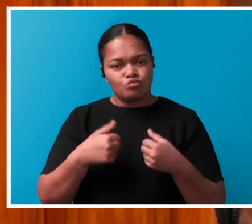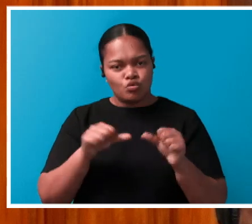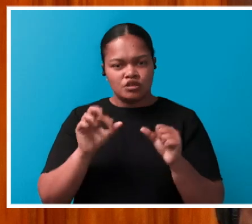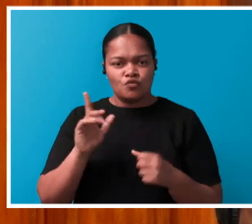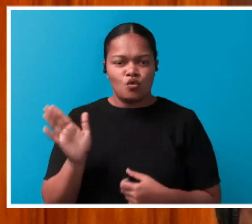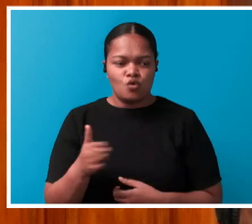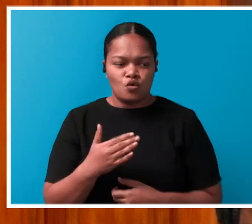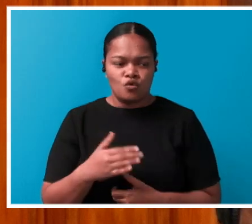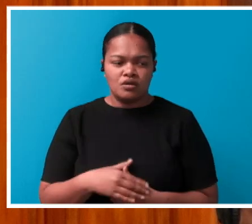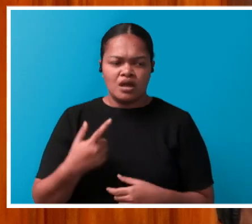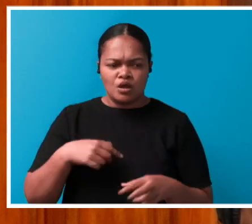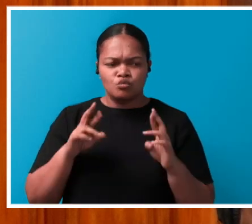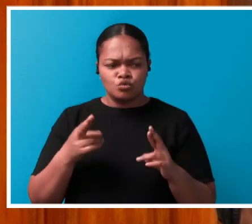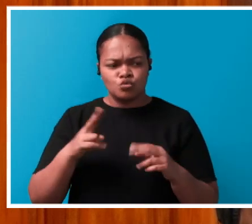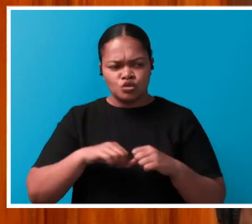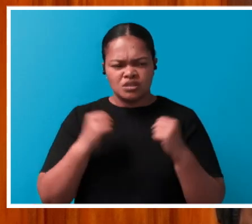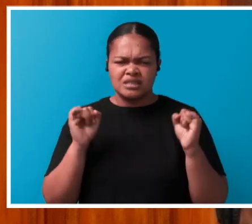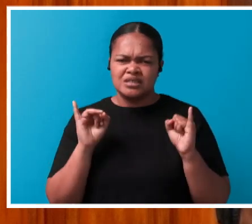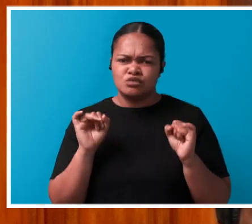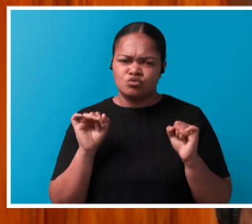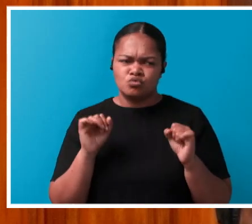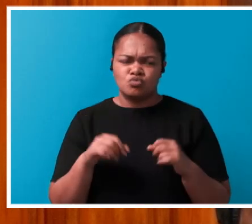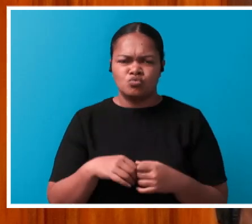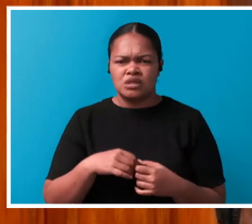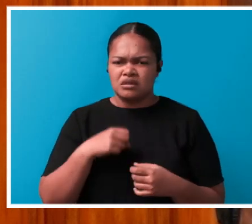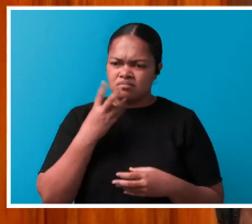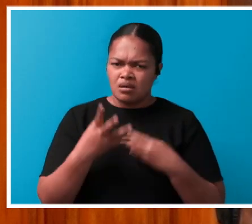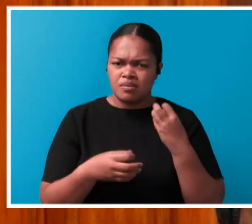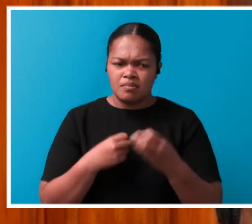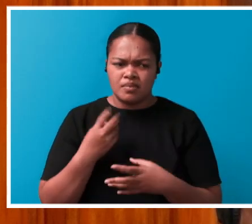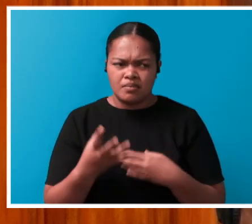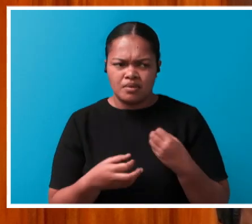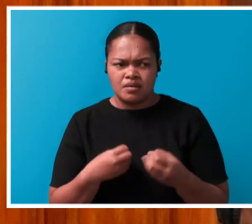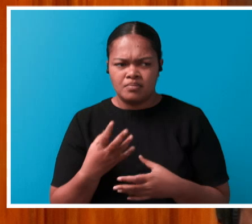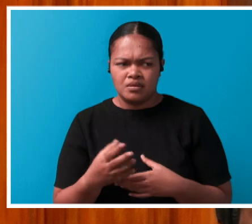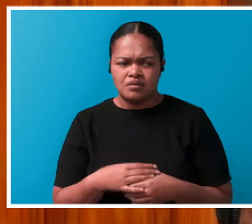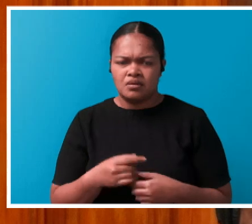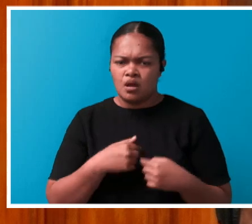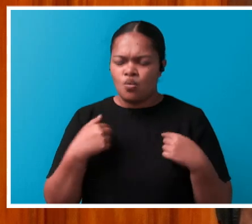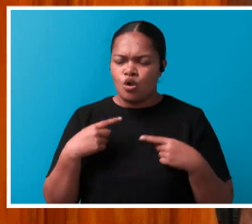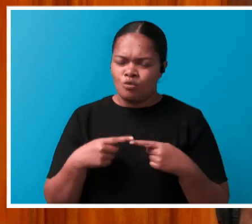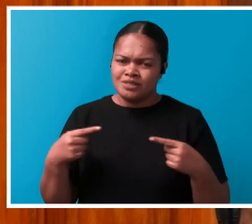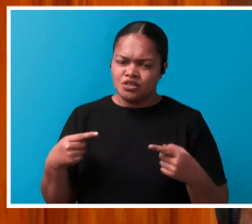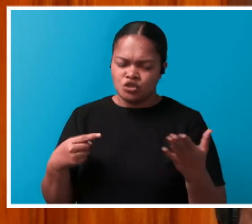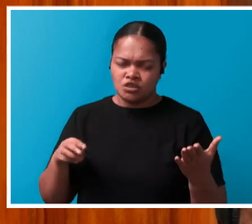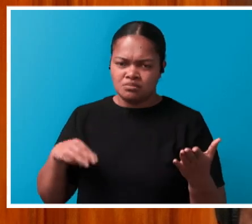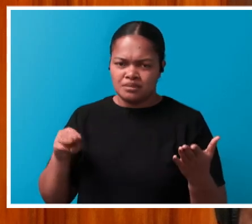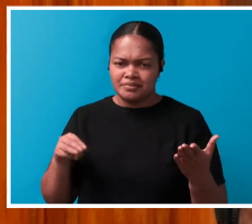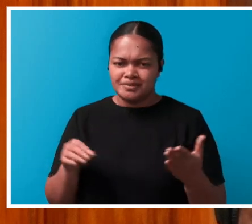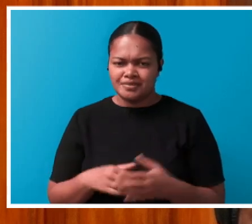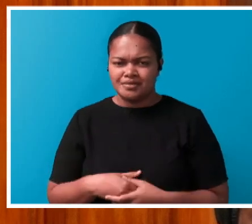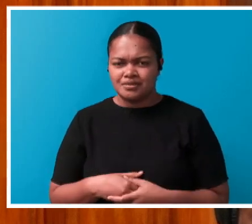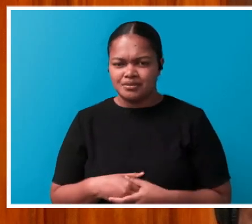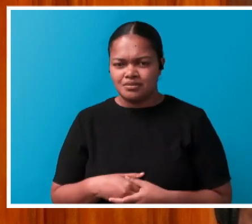sir, I wish to address some of the issues that has been raised by our opposition members.